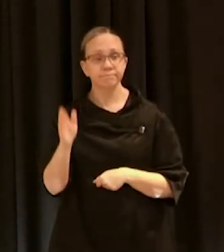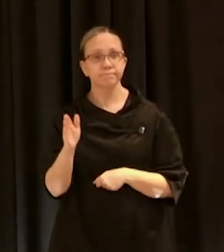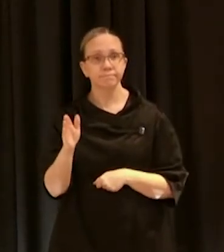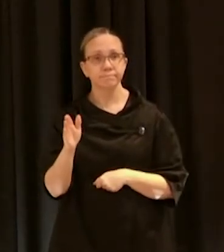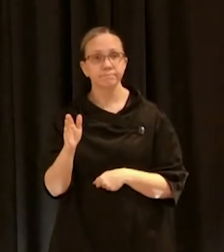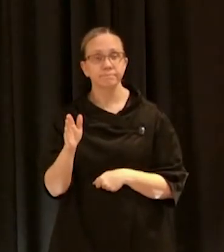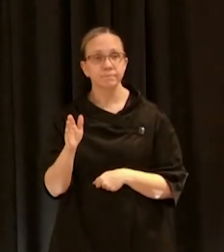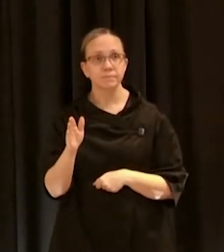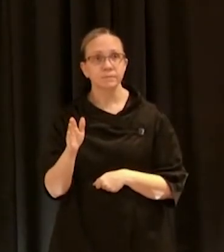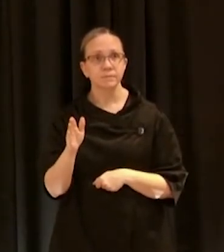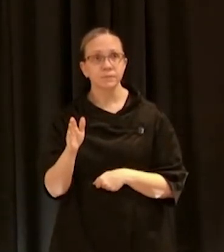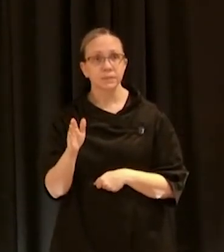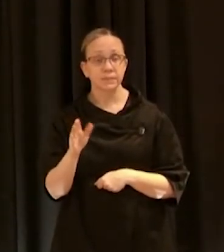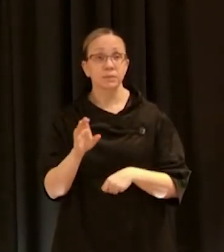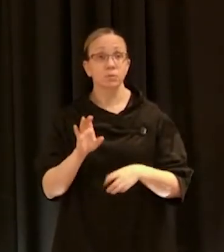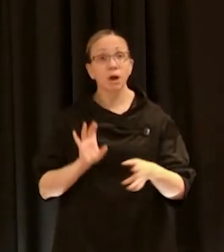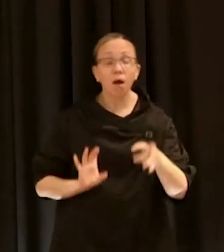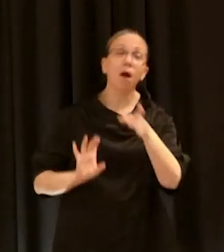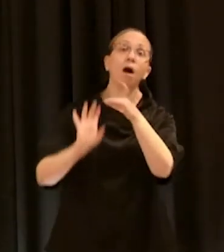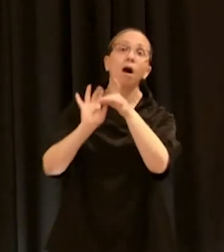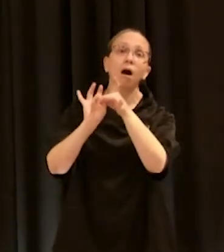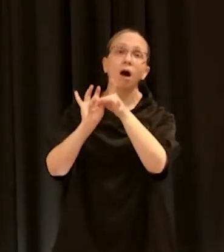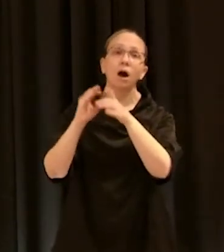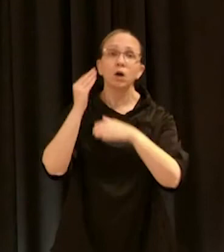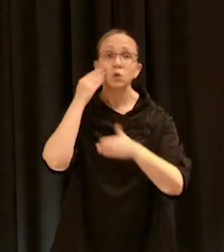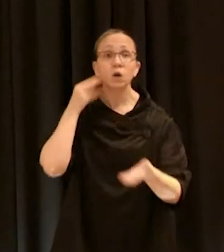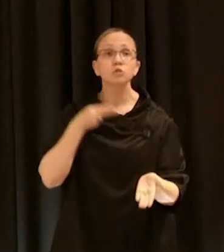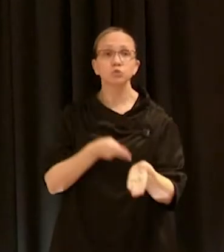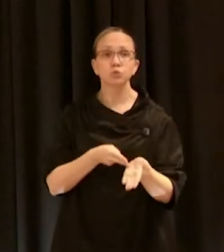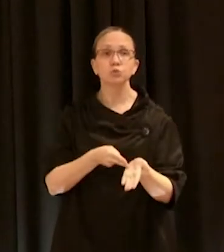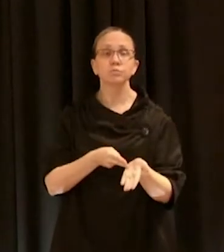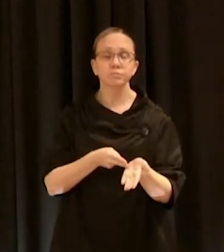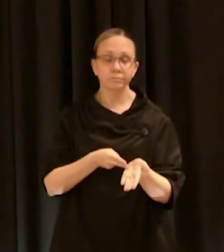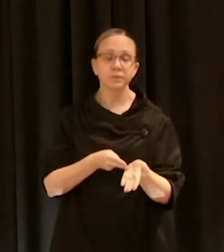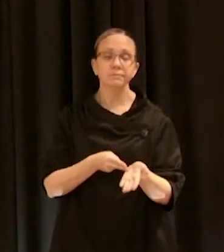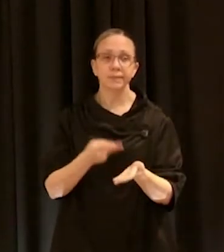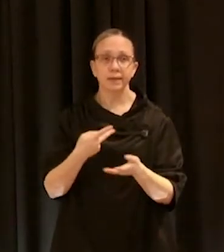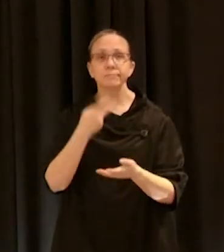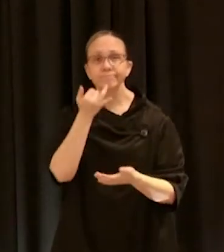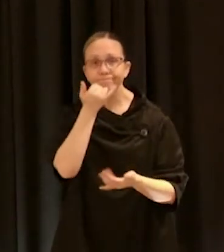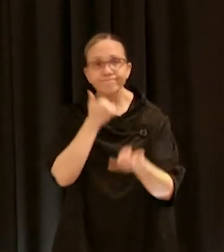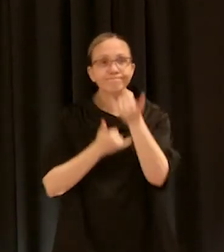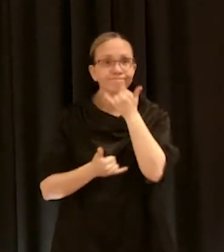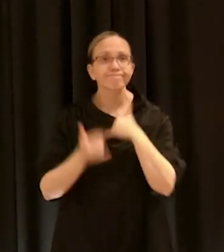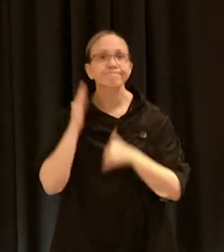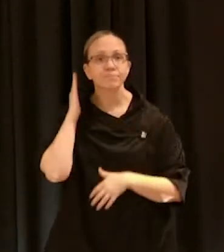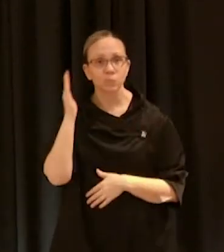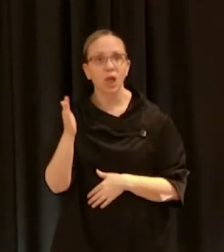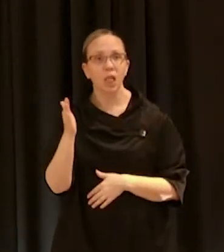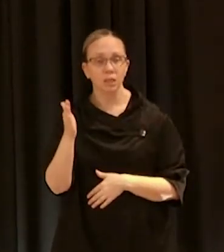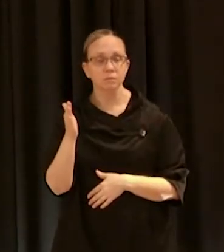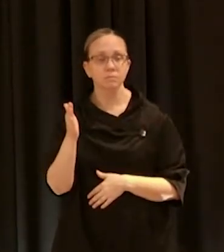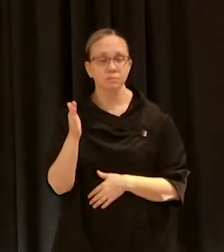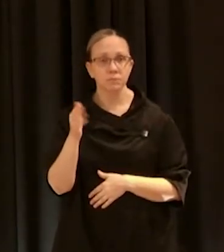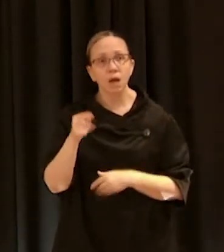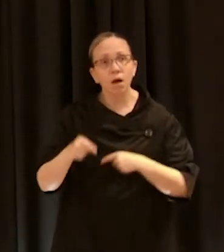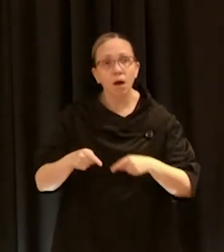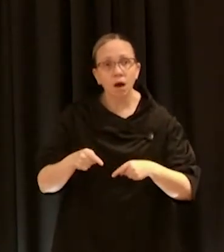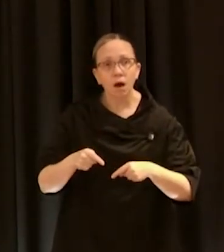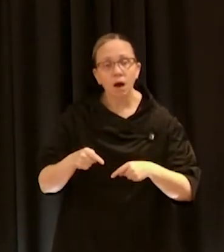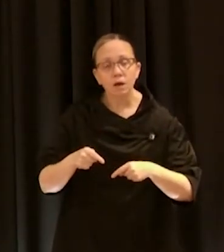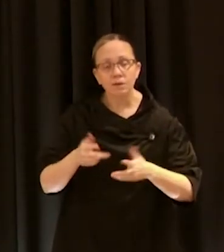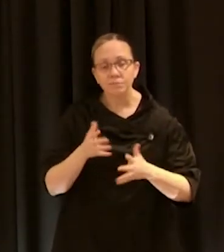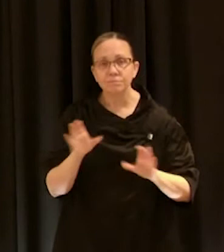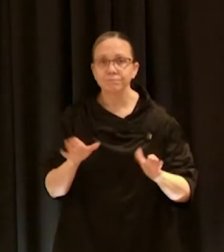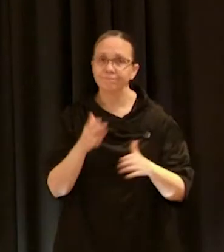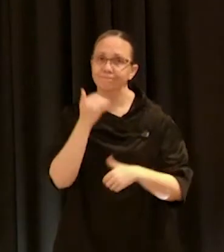mark after coming to the knowledge of the truth. We will fall. We will stumble. We will do things